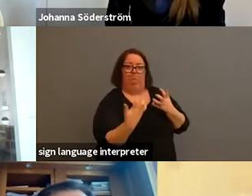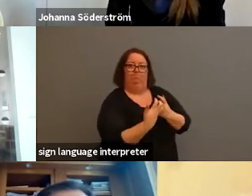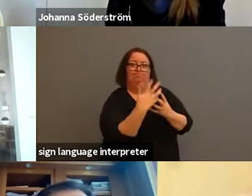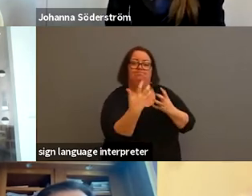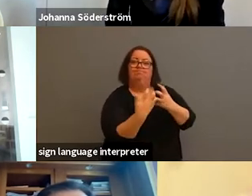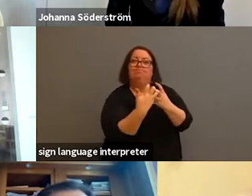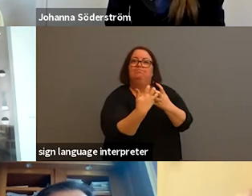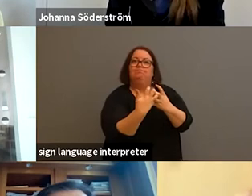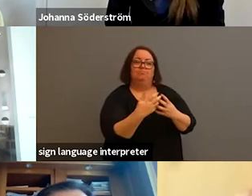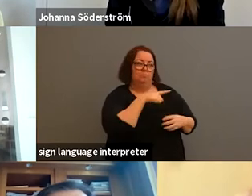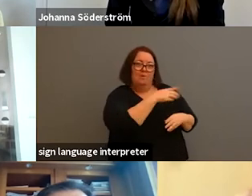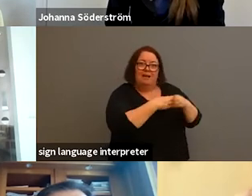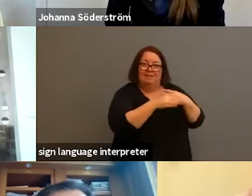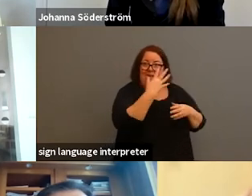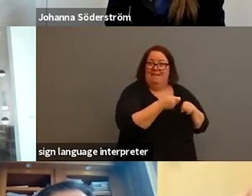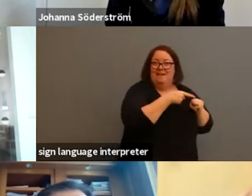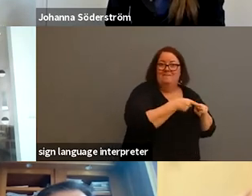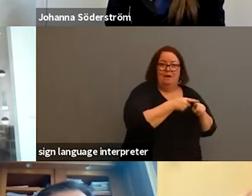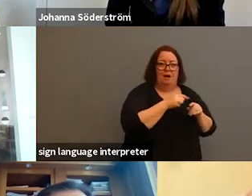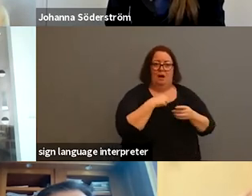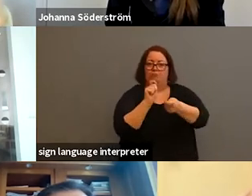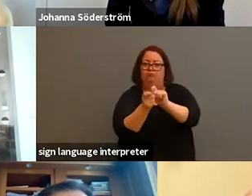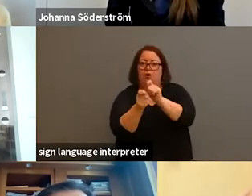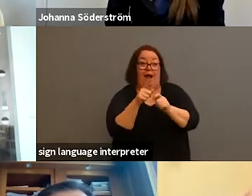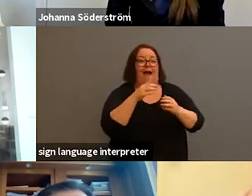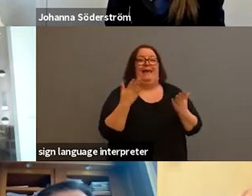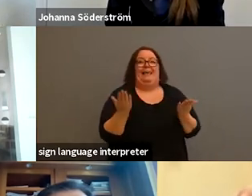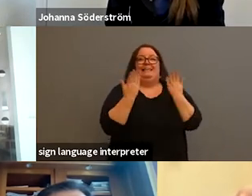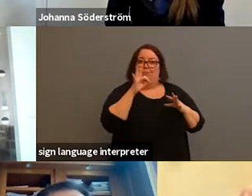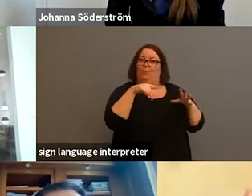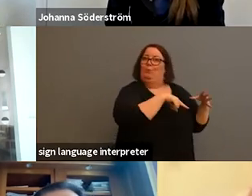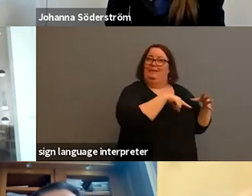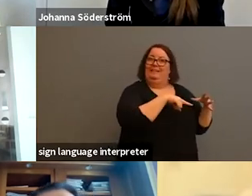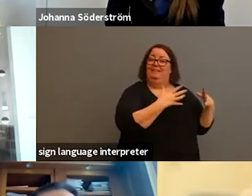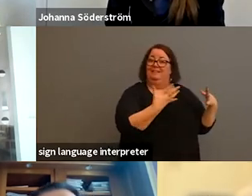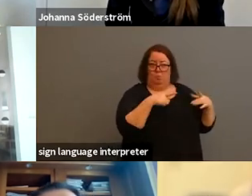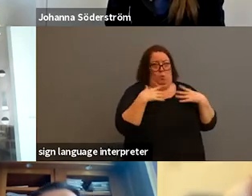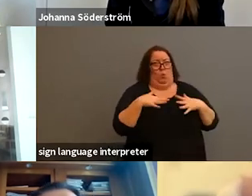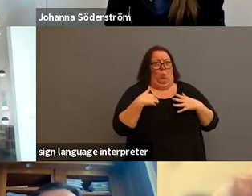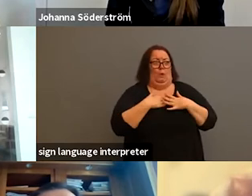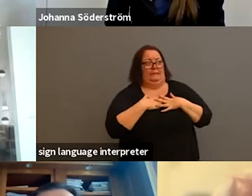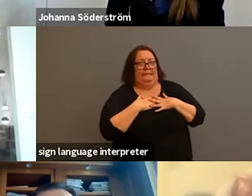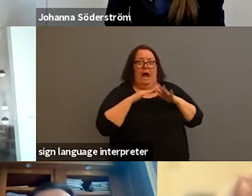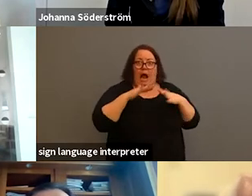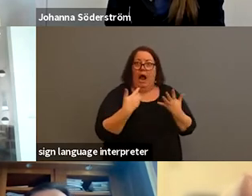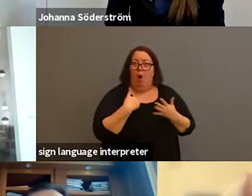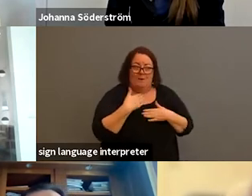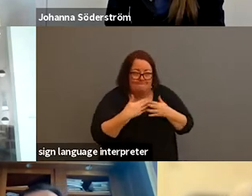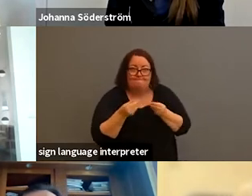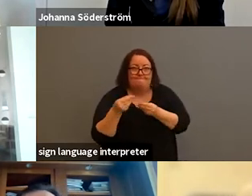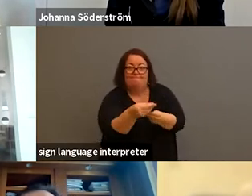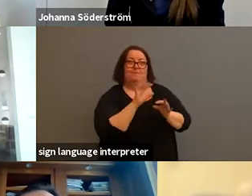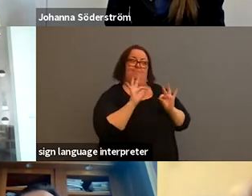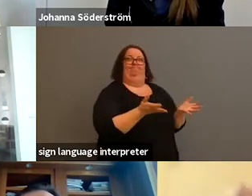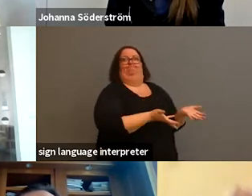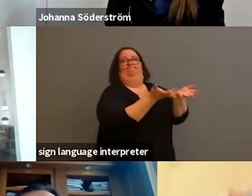this is also a big challenge that is part of this universal design discussion. So I will